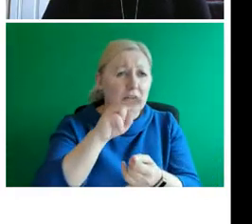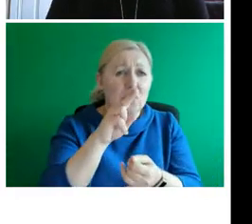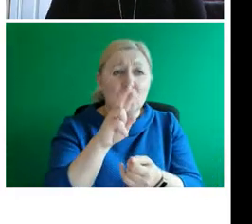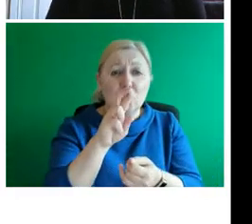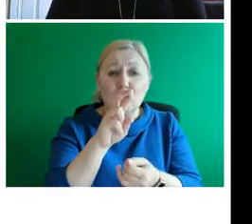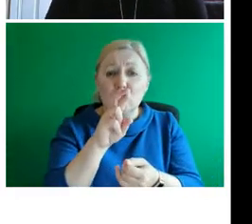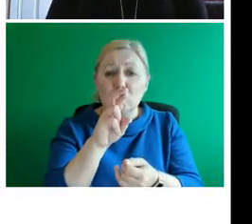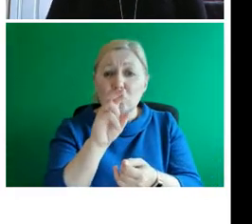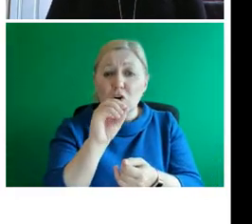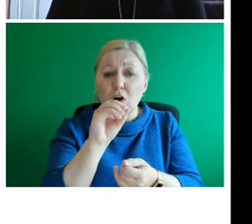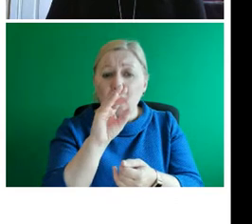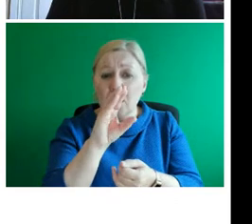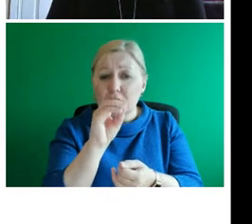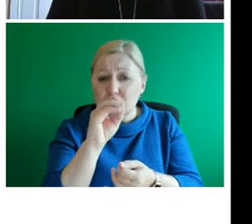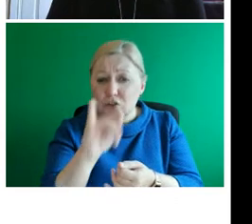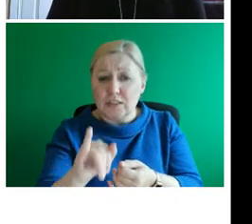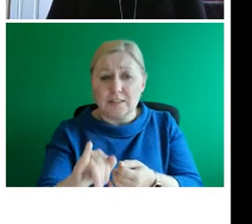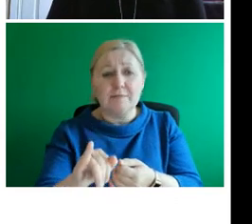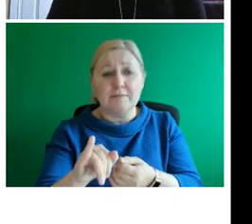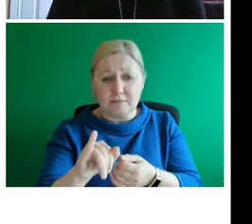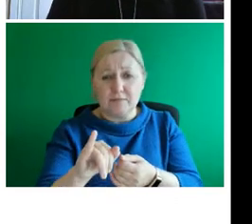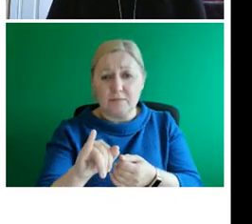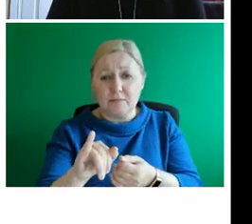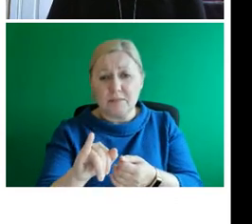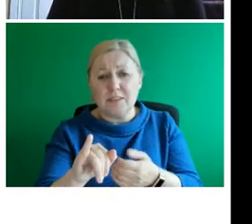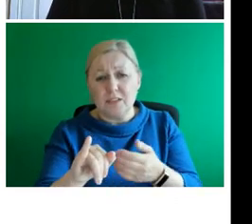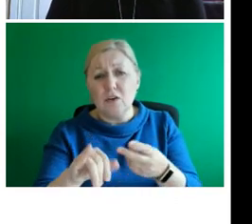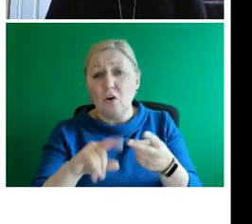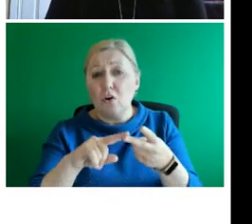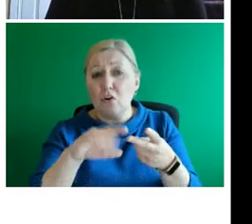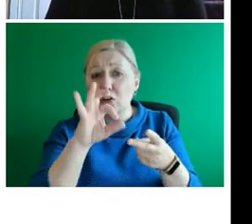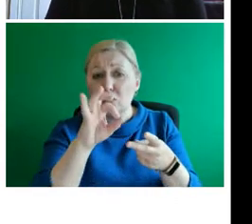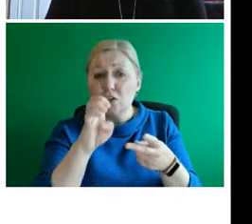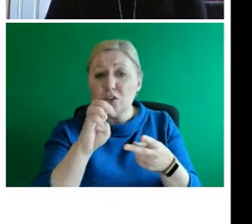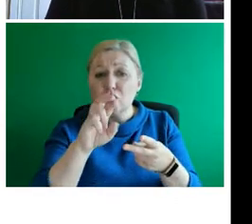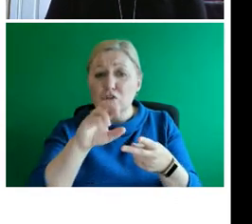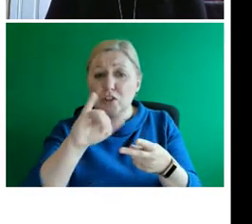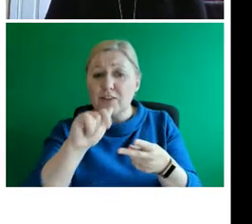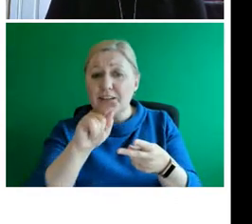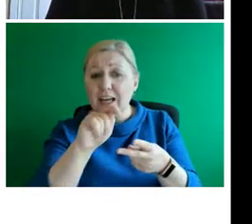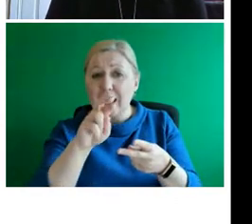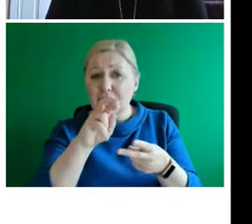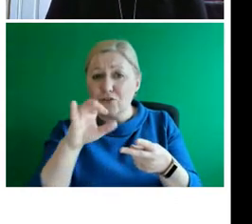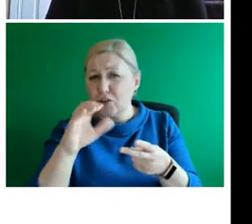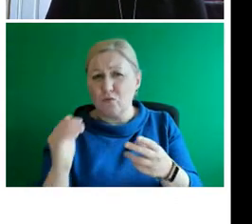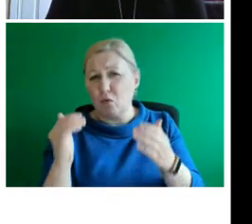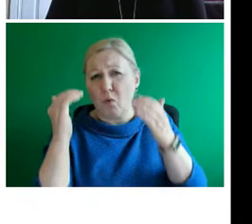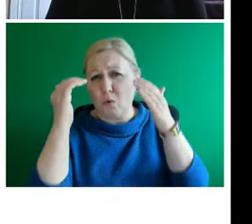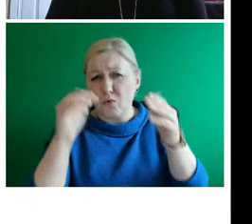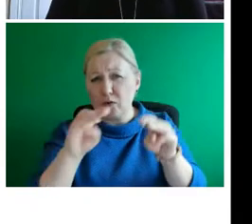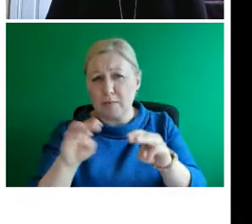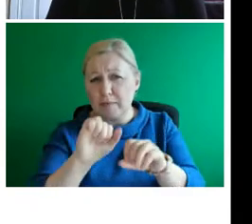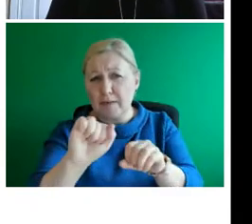that would be because elderly people would have more medical conditions. liaising with family then is a critical part of